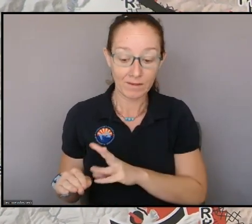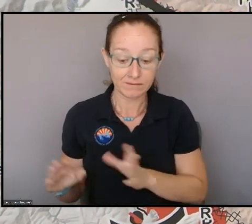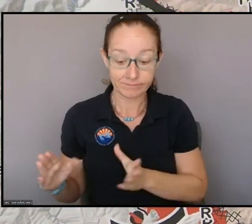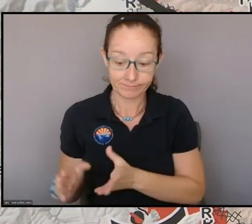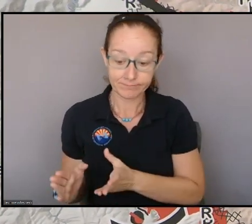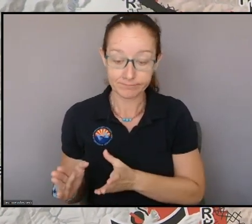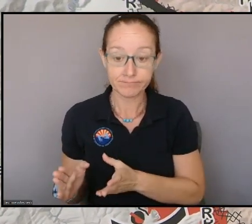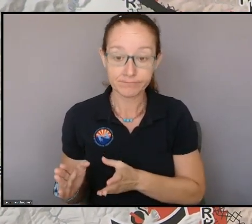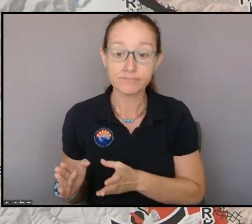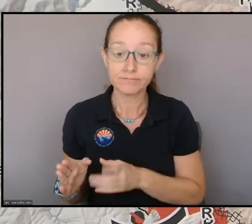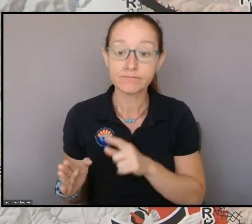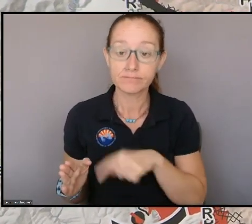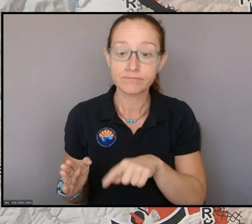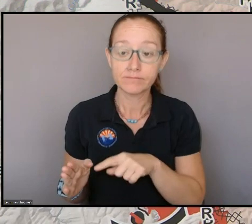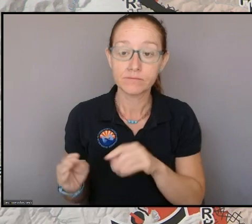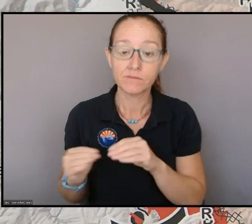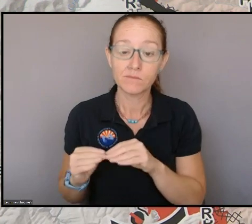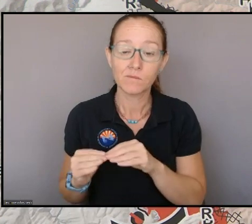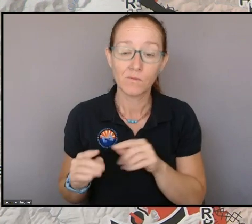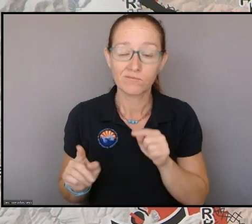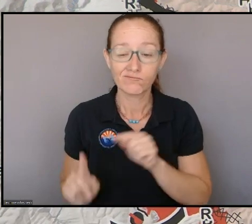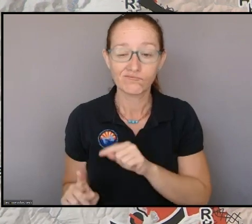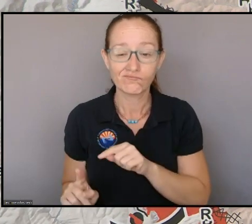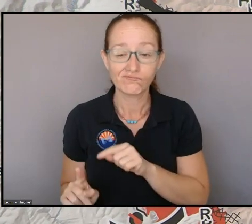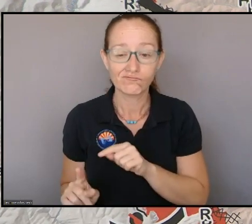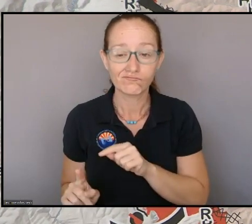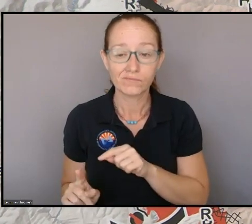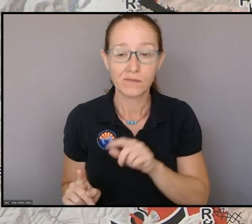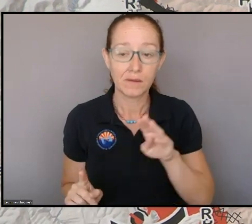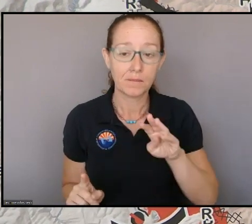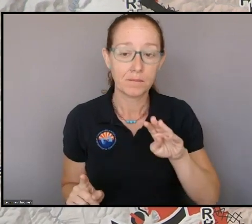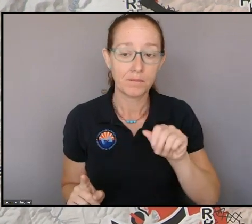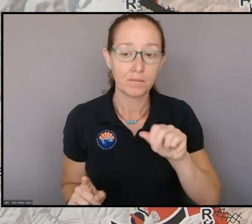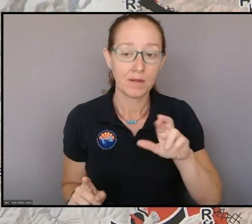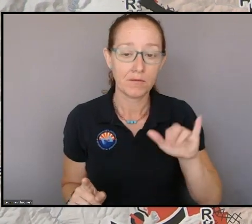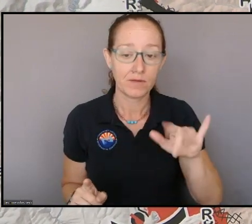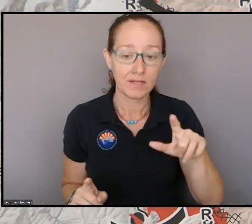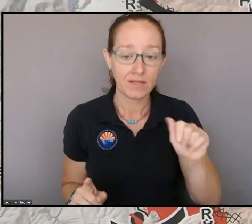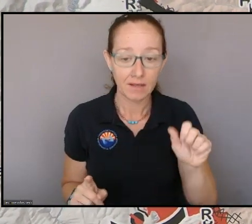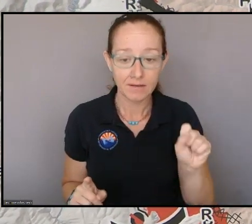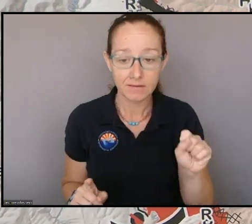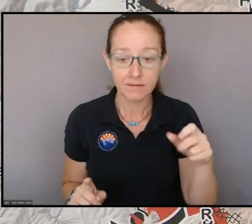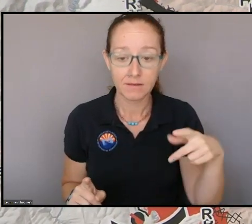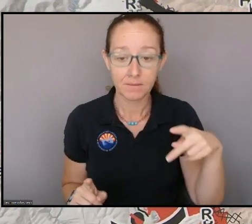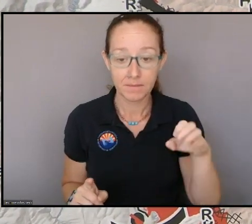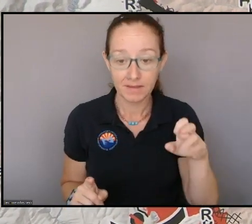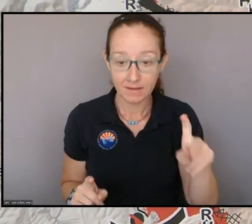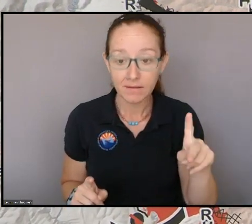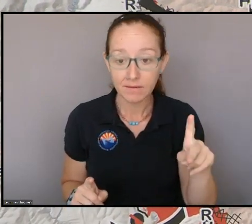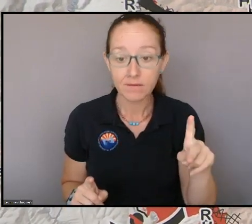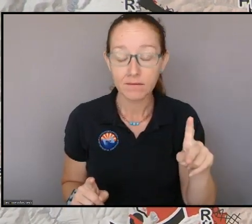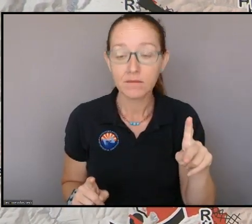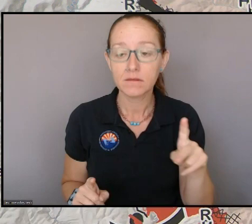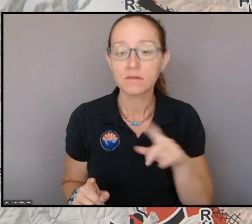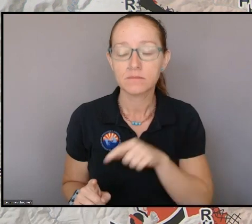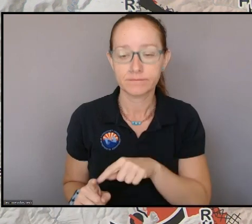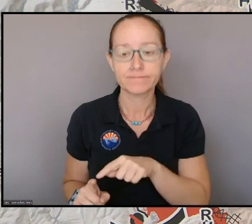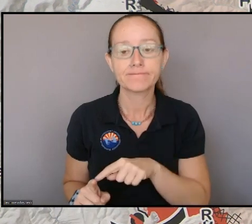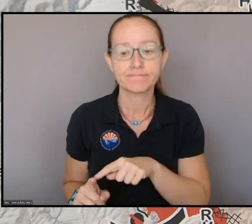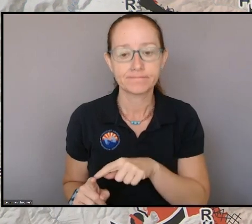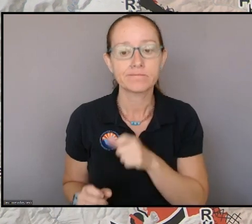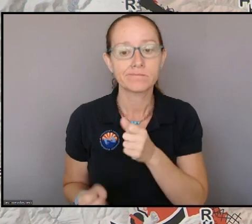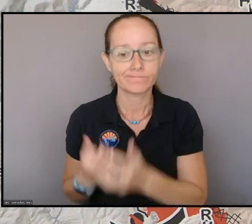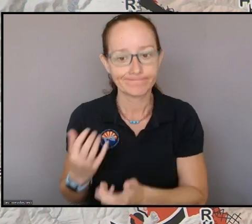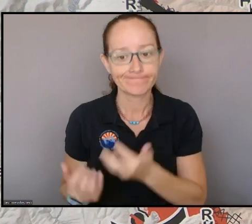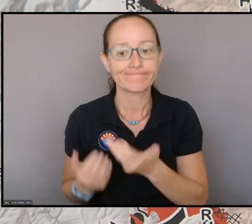over towards the Berrios Peak area. We did have some increased fire activity over